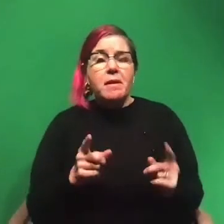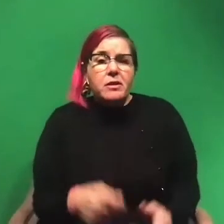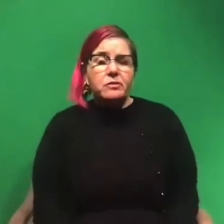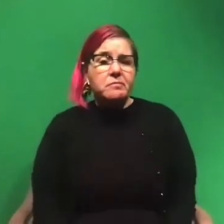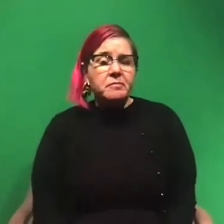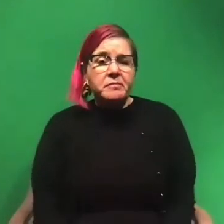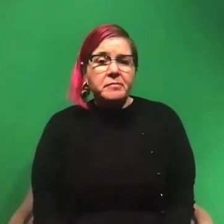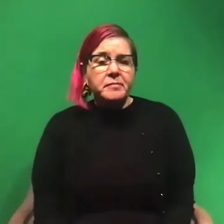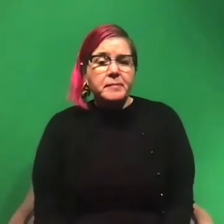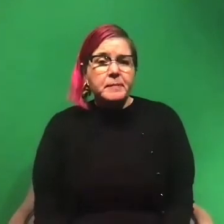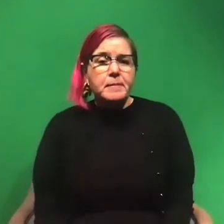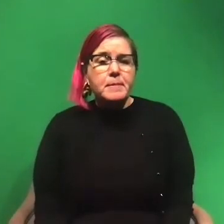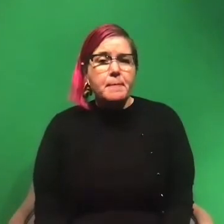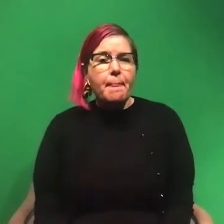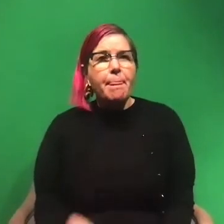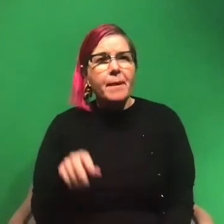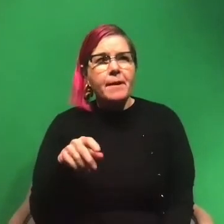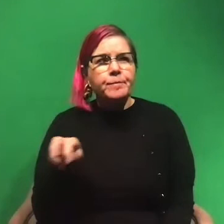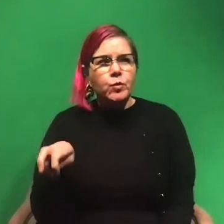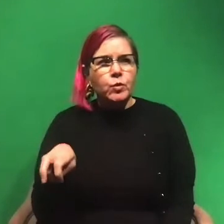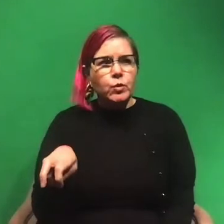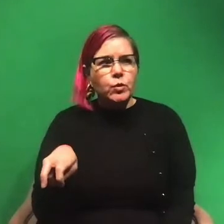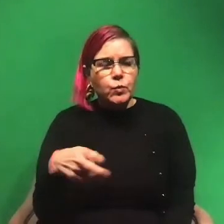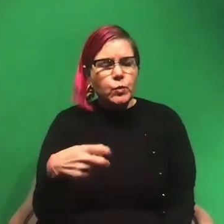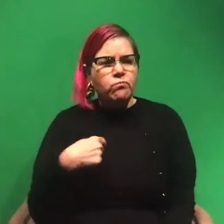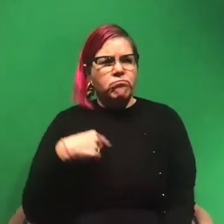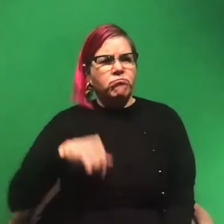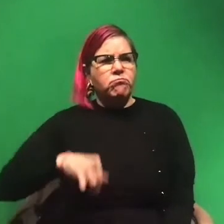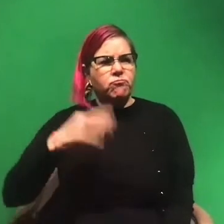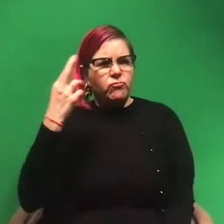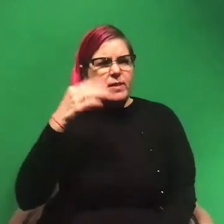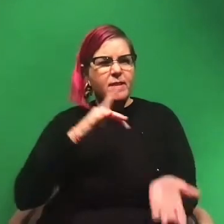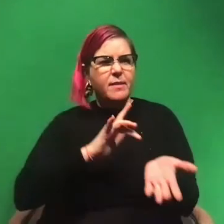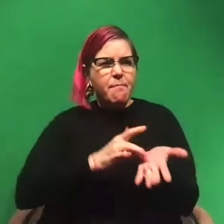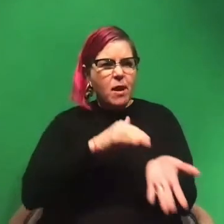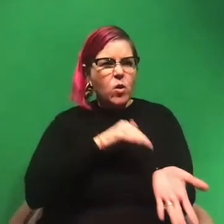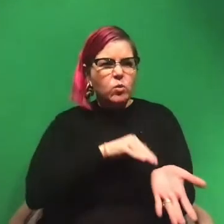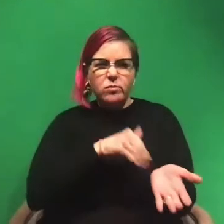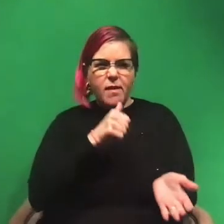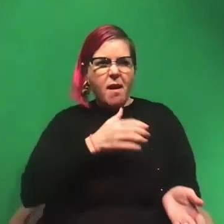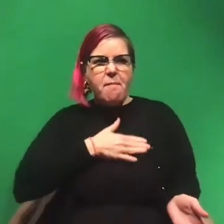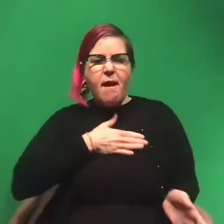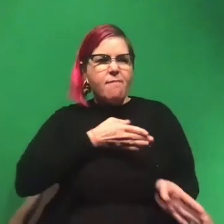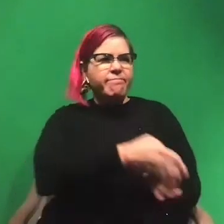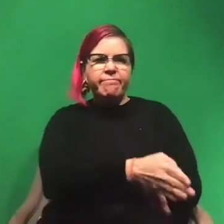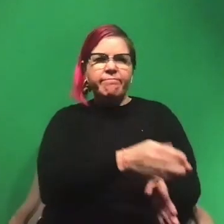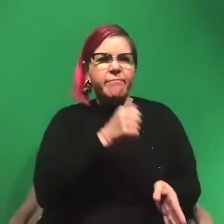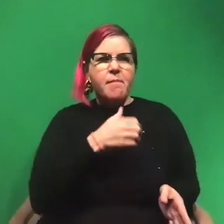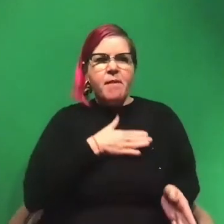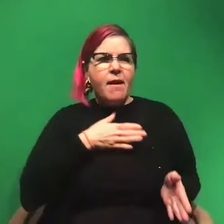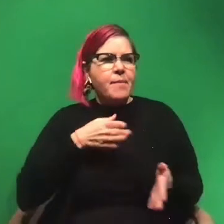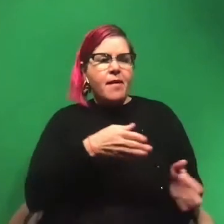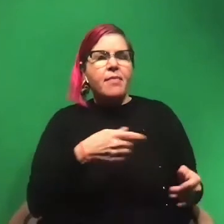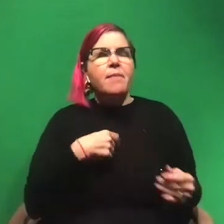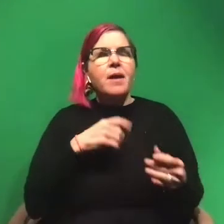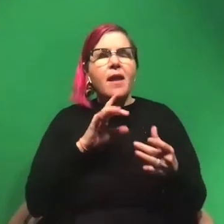that switch of me realizing that medical school was not the path for me, having a lot of connections